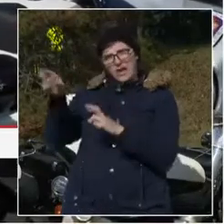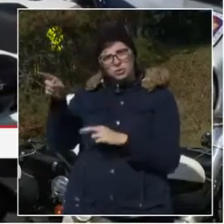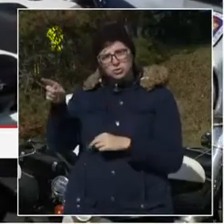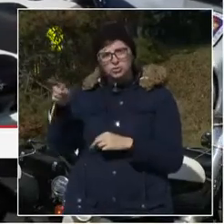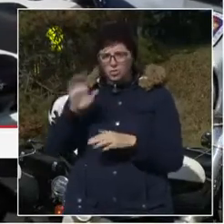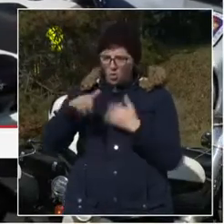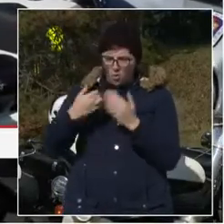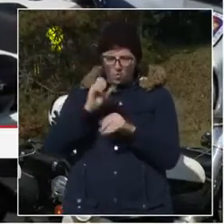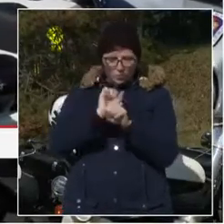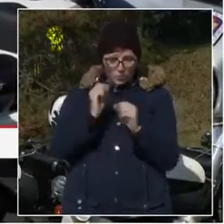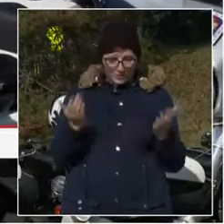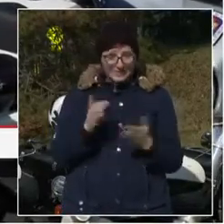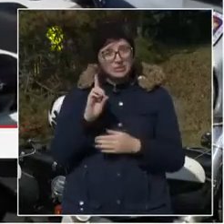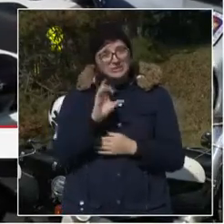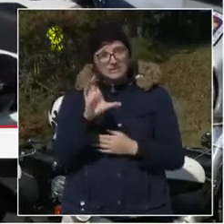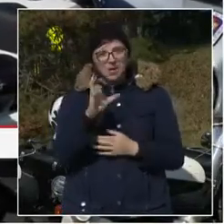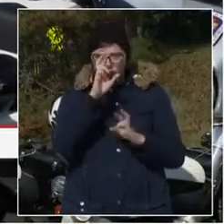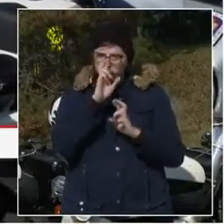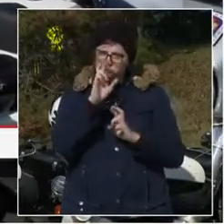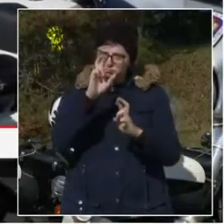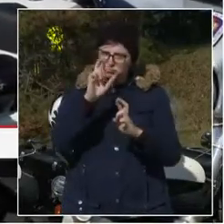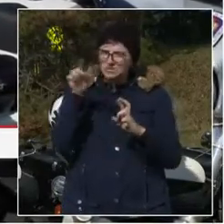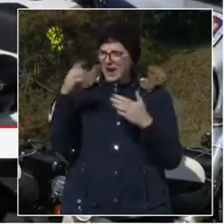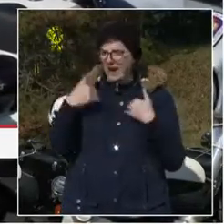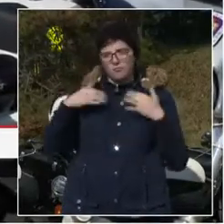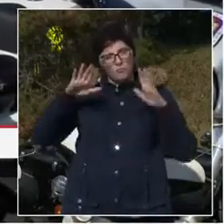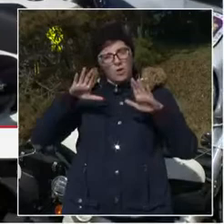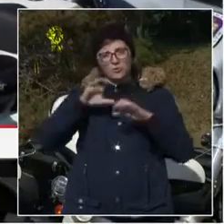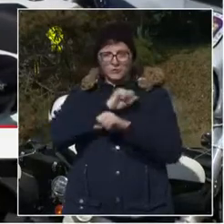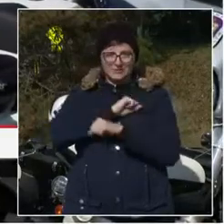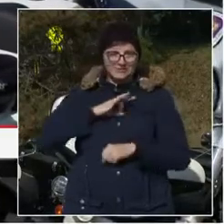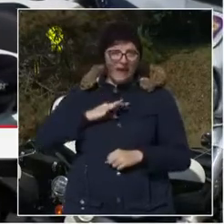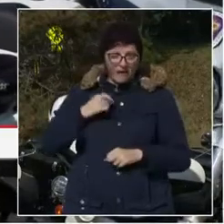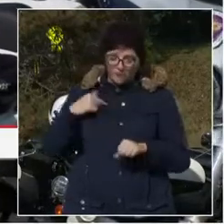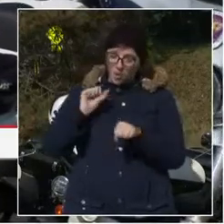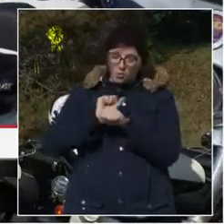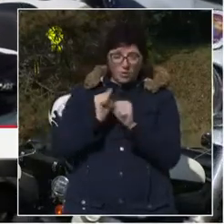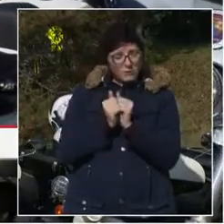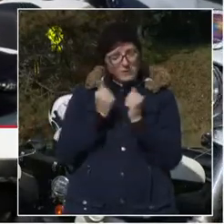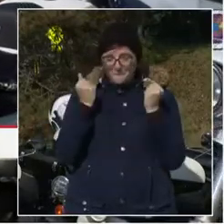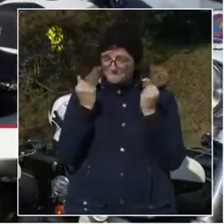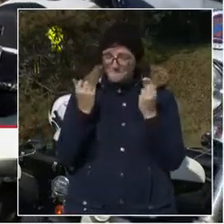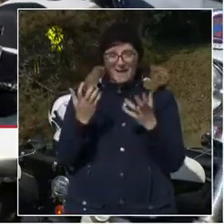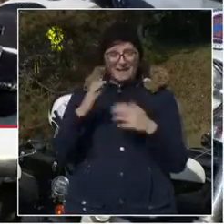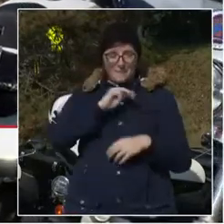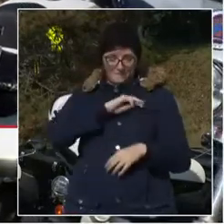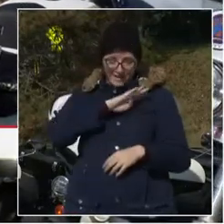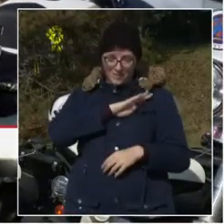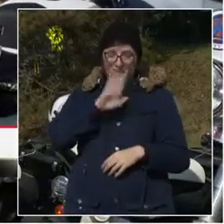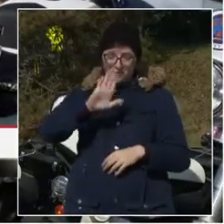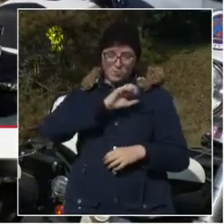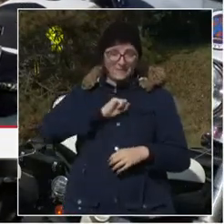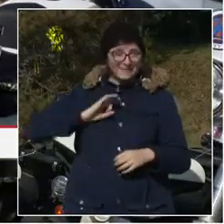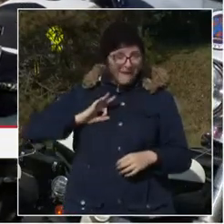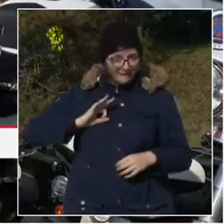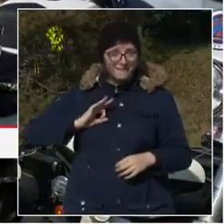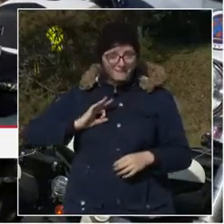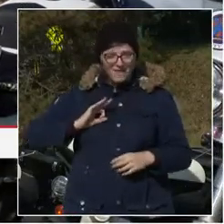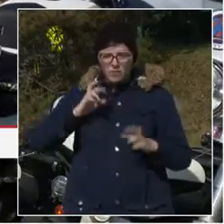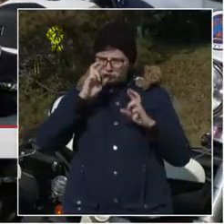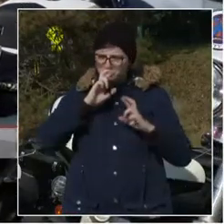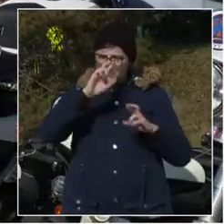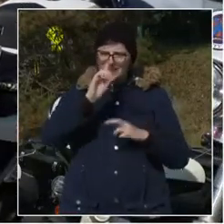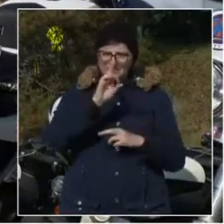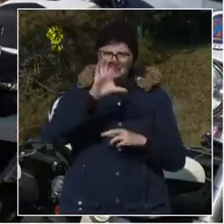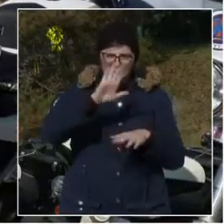work that's being done here in D.C. And she has some wonderful staff, and I've had an opportunity to work with many of them, and I respect D.C. and all that they're doing and all the